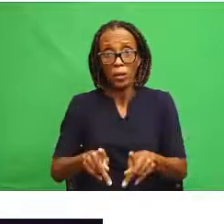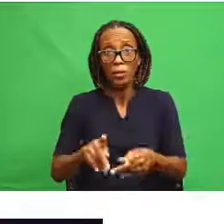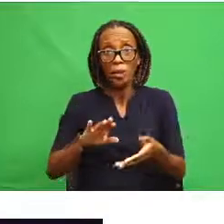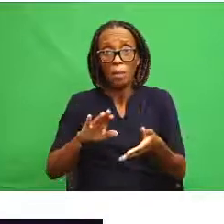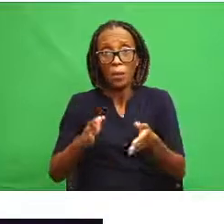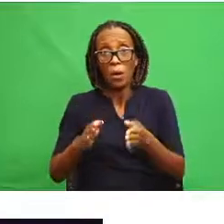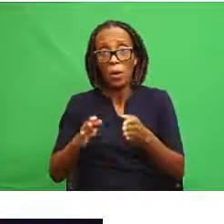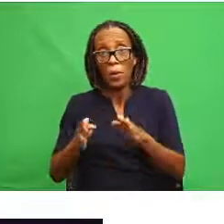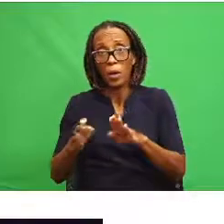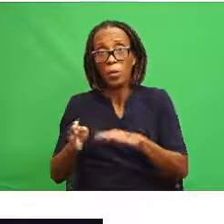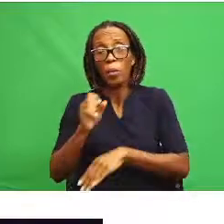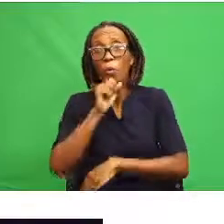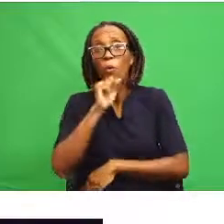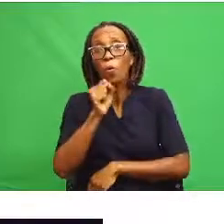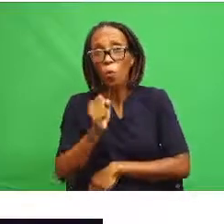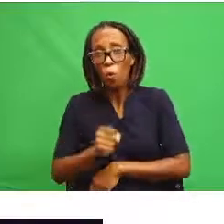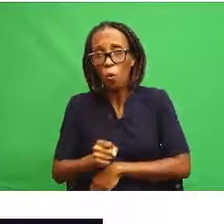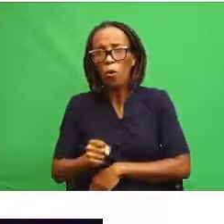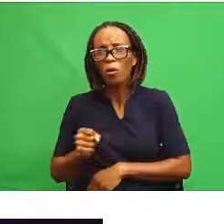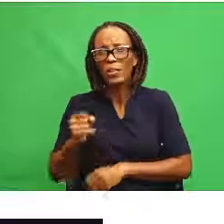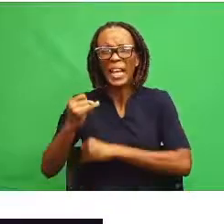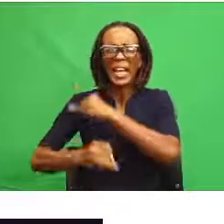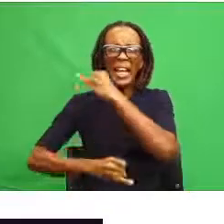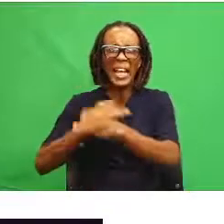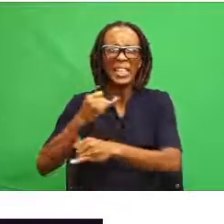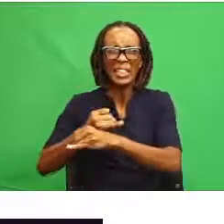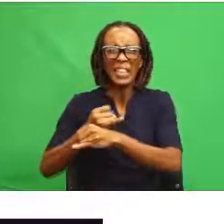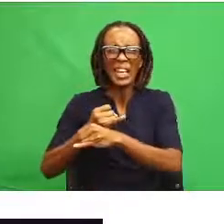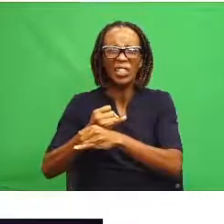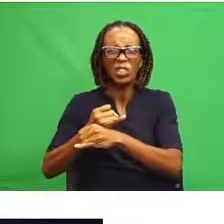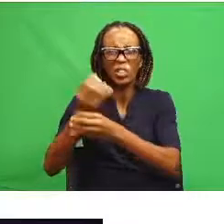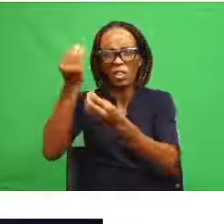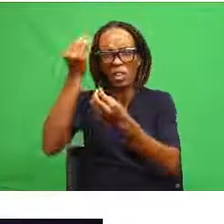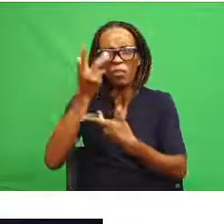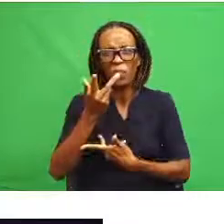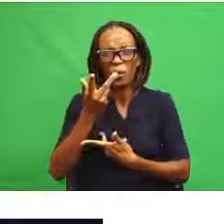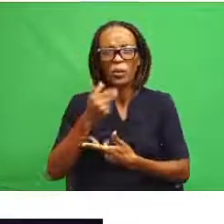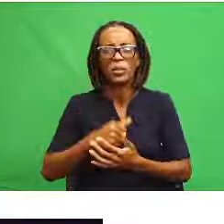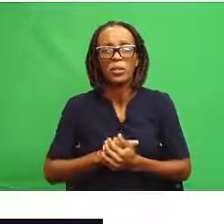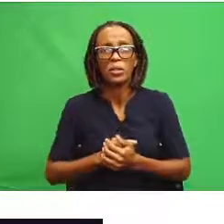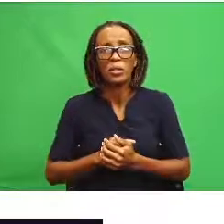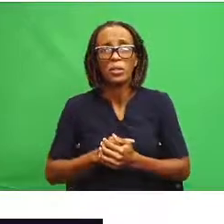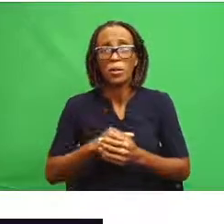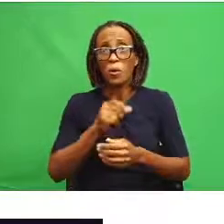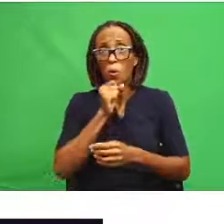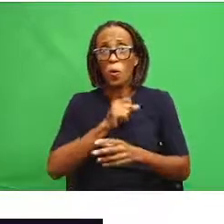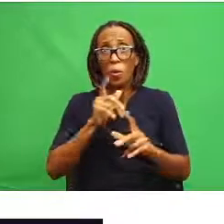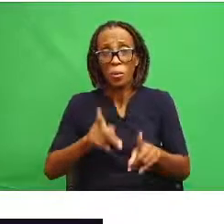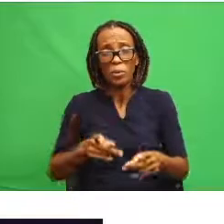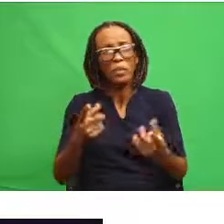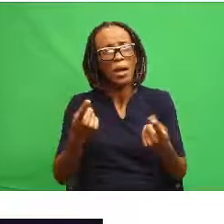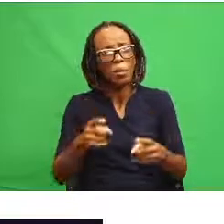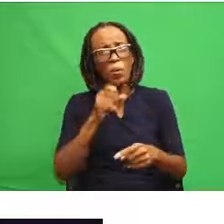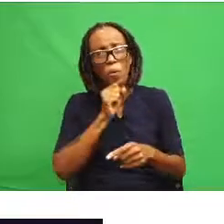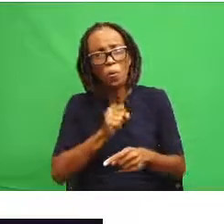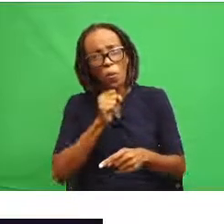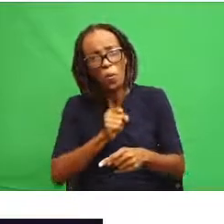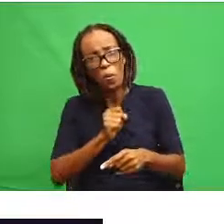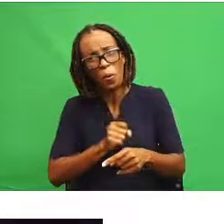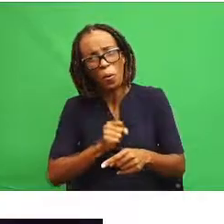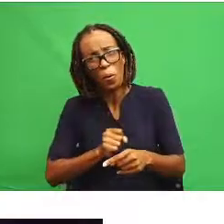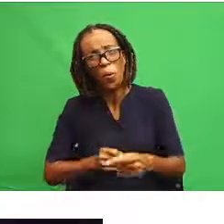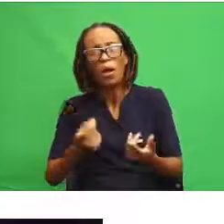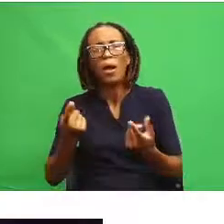not cast in stone, but this is based on the international data. The older someone gets, they might be the victim of elder abuse because they've lost